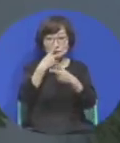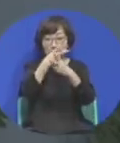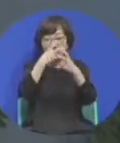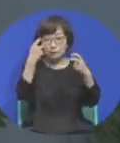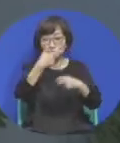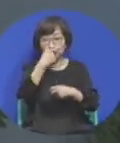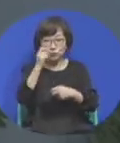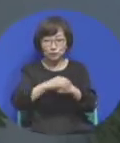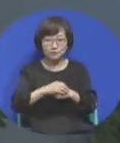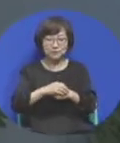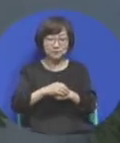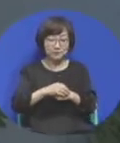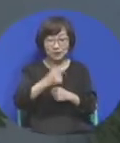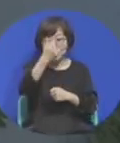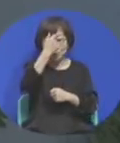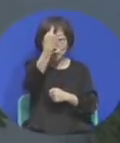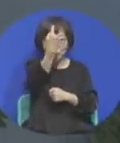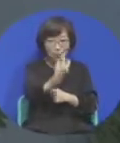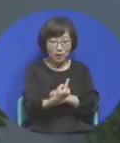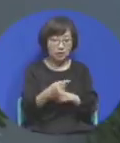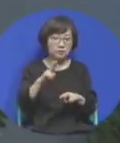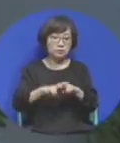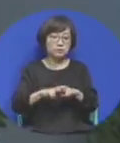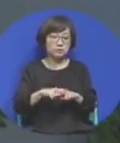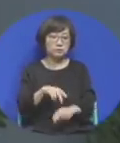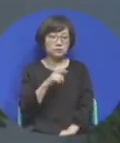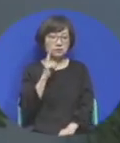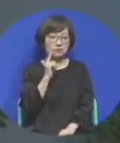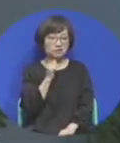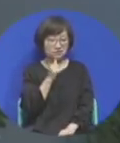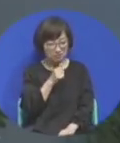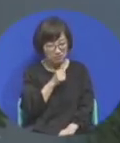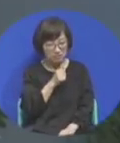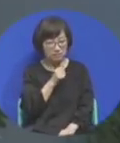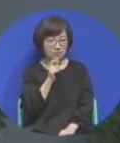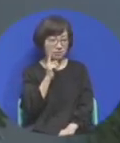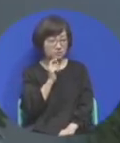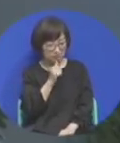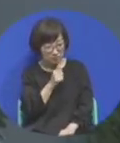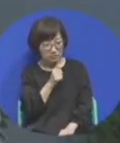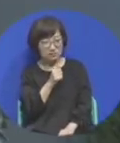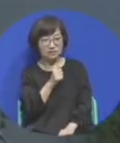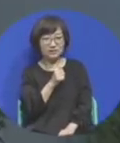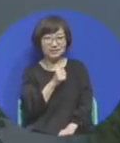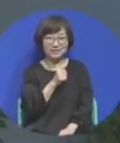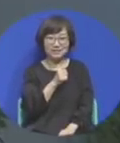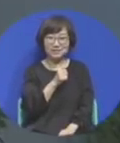And so because for them it's very insignificant, because they're lacking in sleep, they just come here and catch up on their sleep.